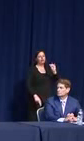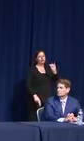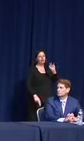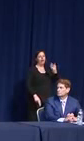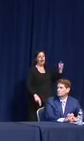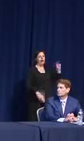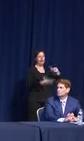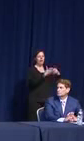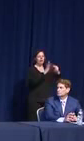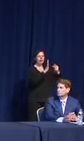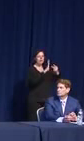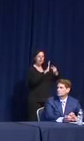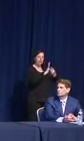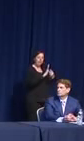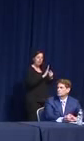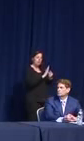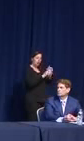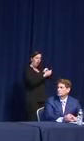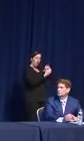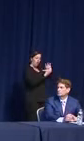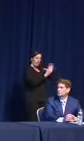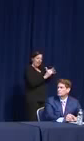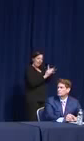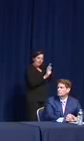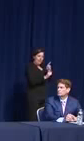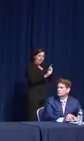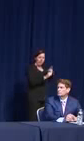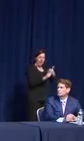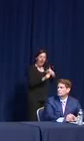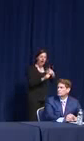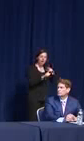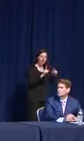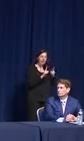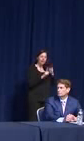information on the molecular differences among